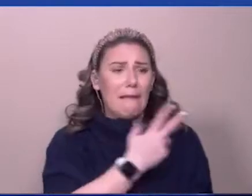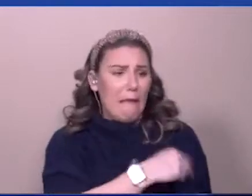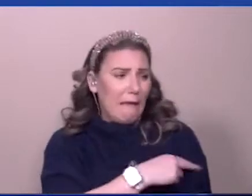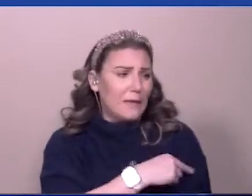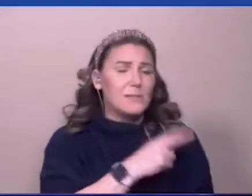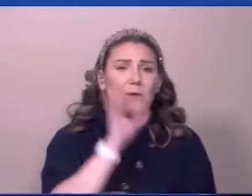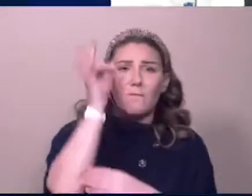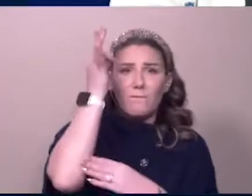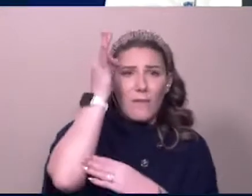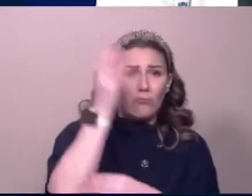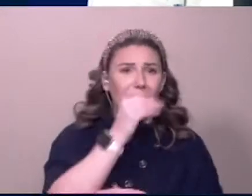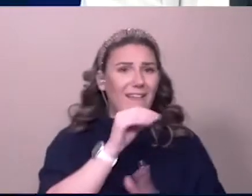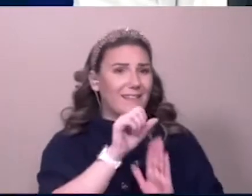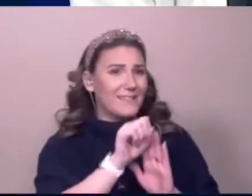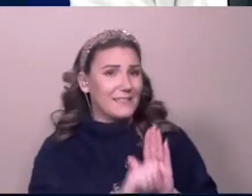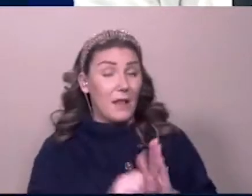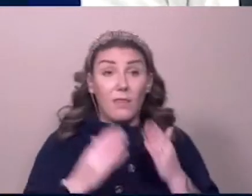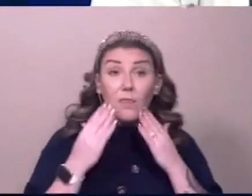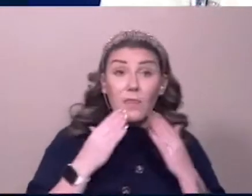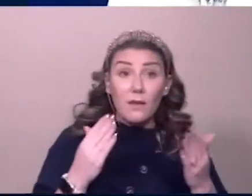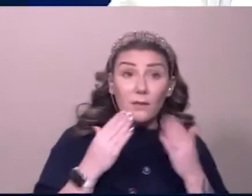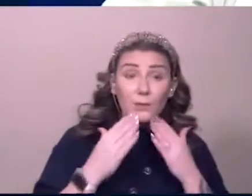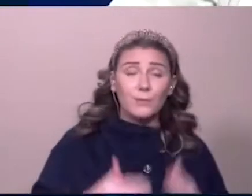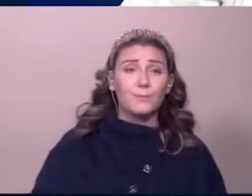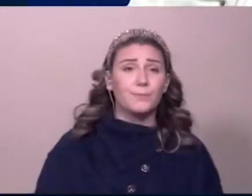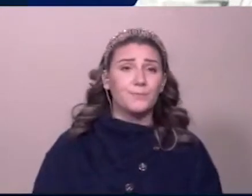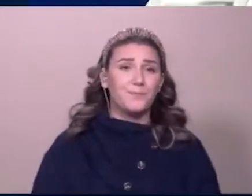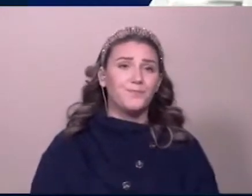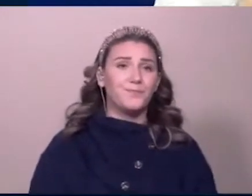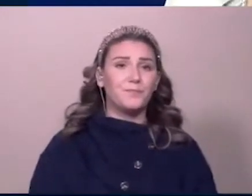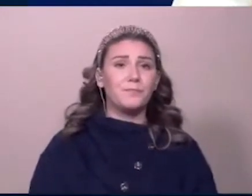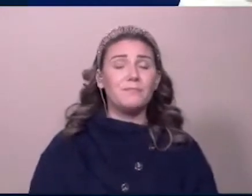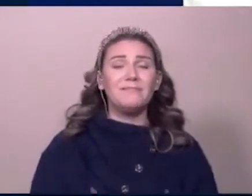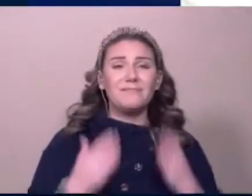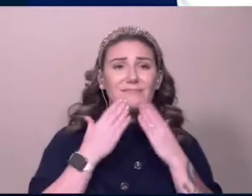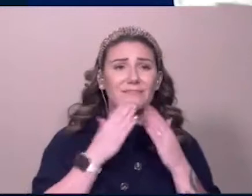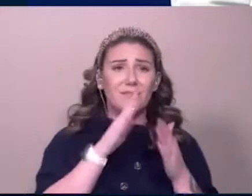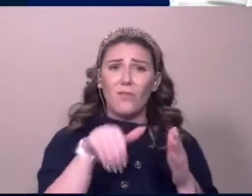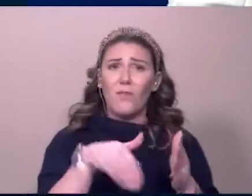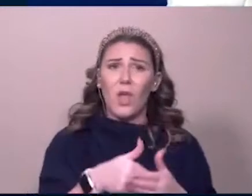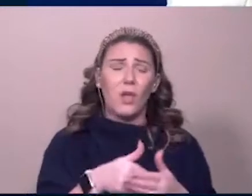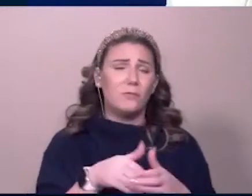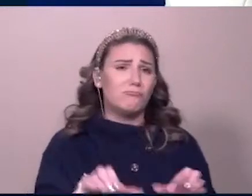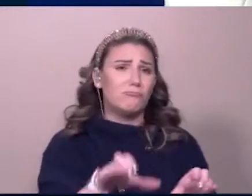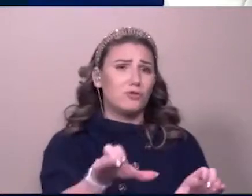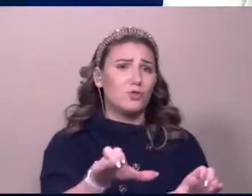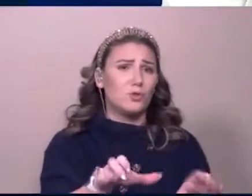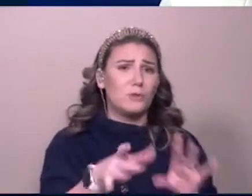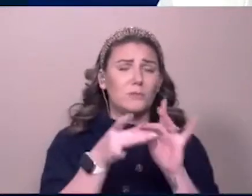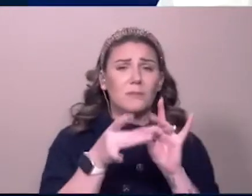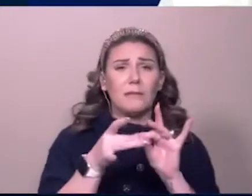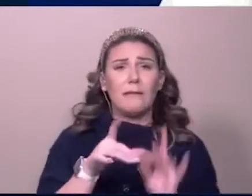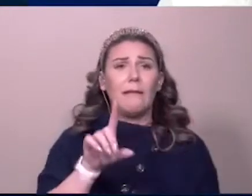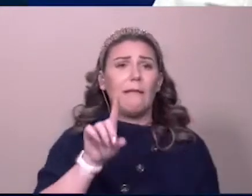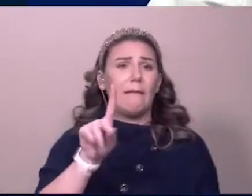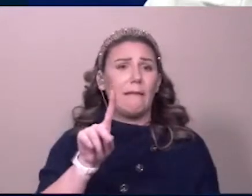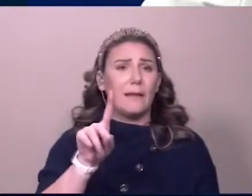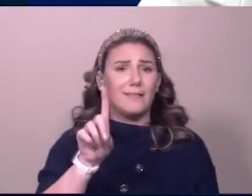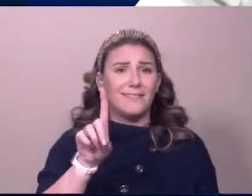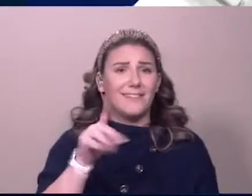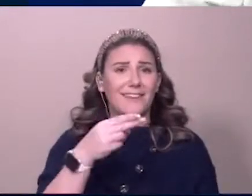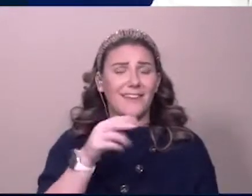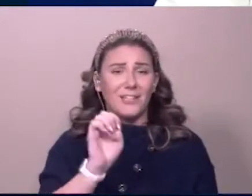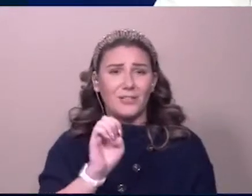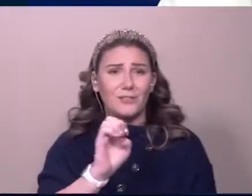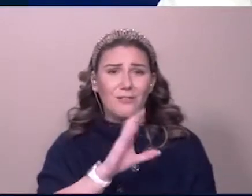Thanks, Dr. Stites. Yeah, no, thank you, and thanks for all you've done to continue to help. We work with KDHE and the other Sam, and man, I tell you,